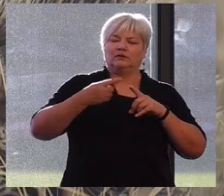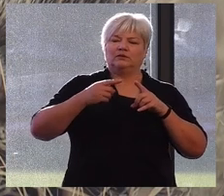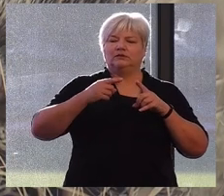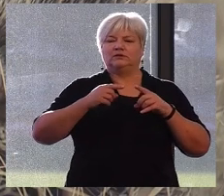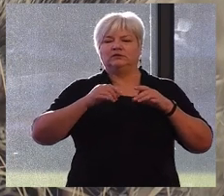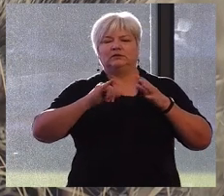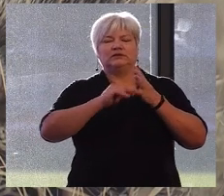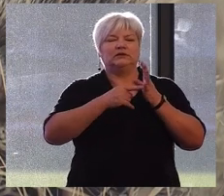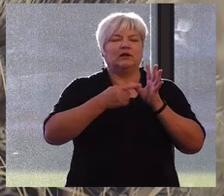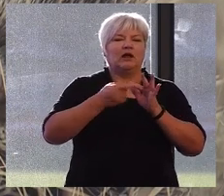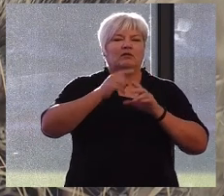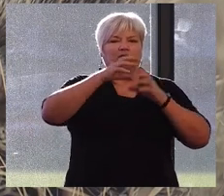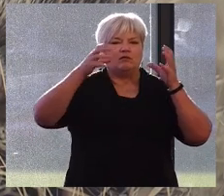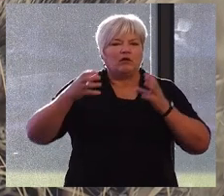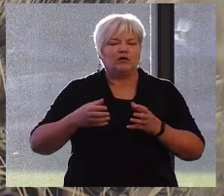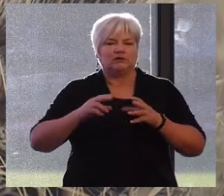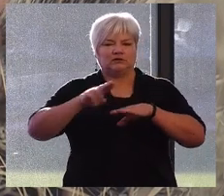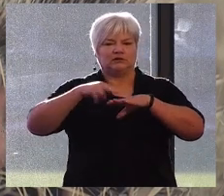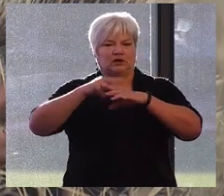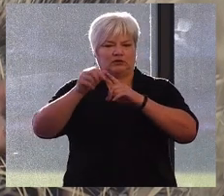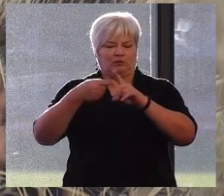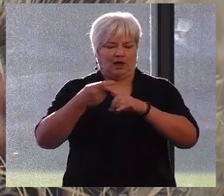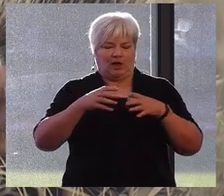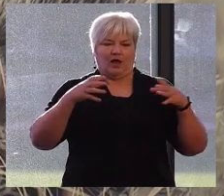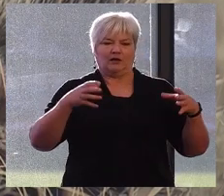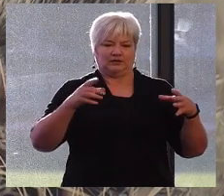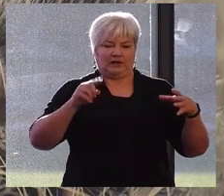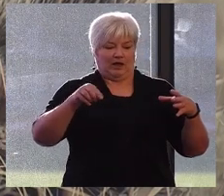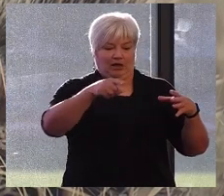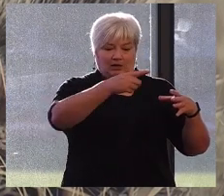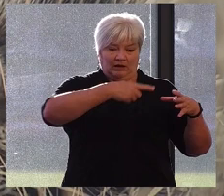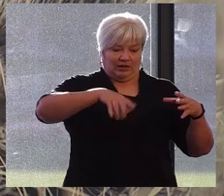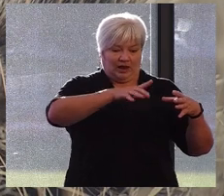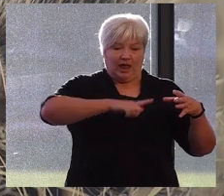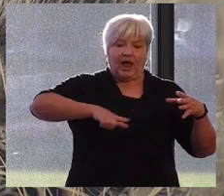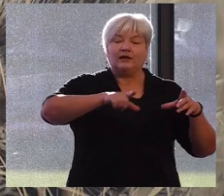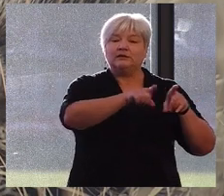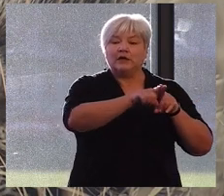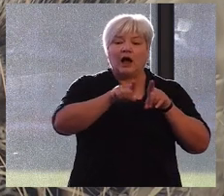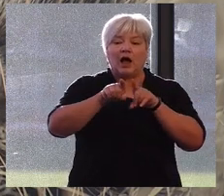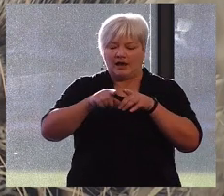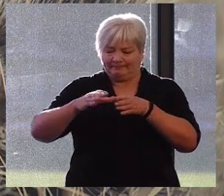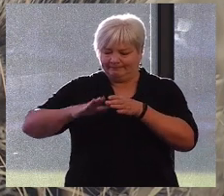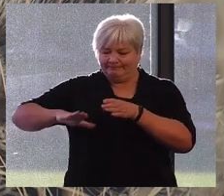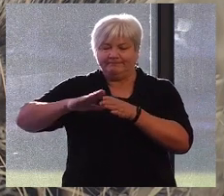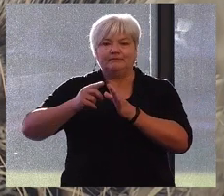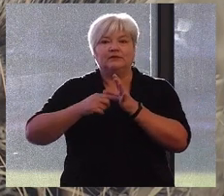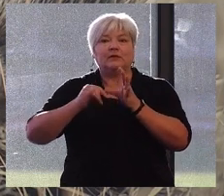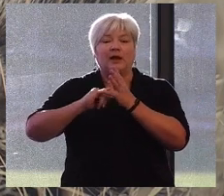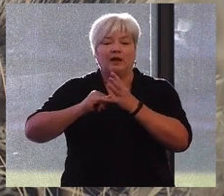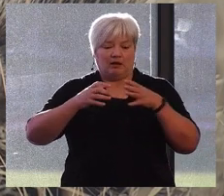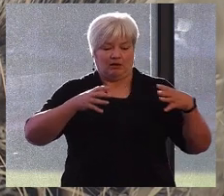national parks. We have a gift the size of Tasmania in Victoria that